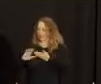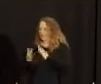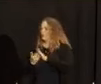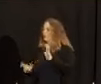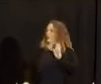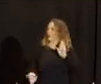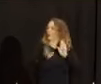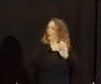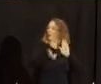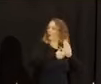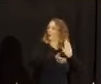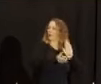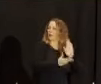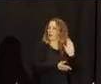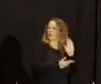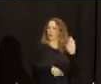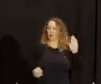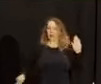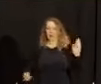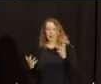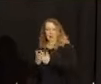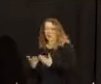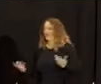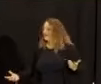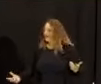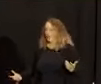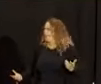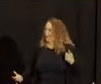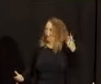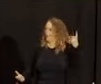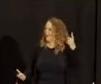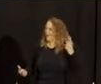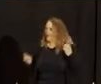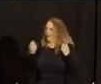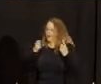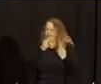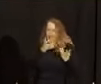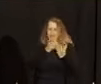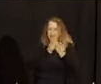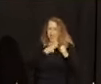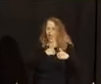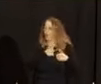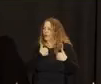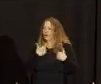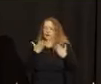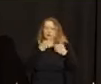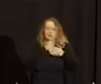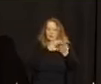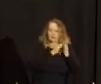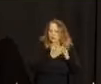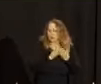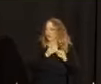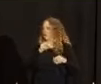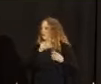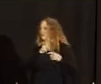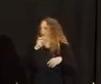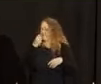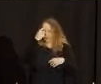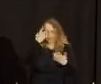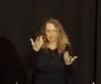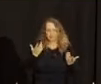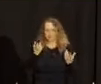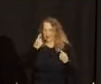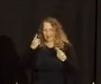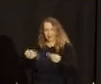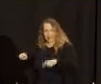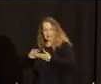we must serve, especially in government, how we must serve communities. Like, we're doing this for people of color. These